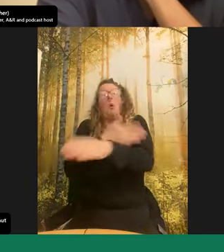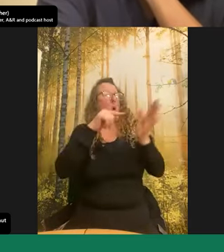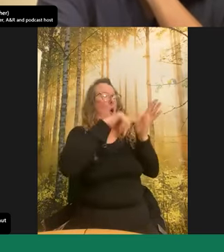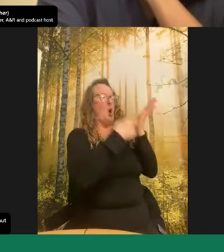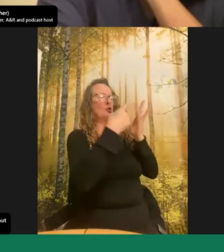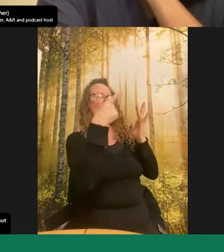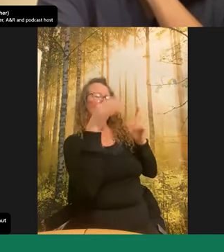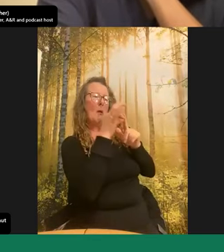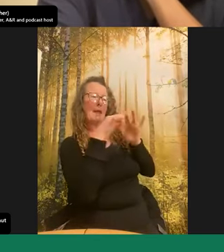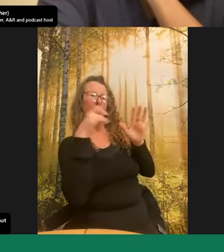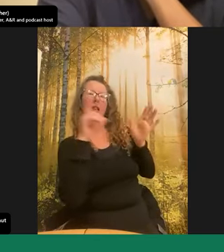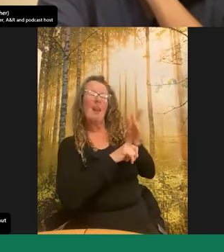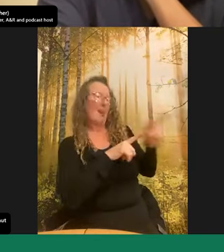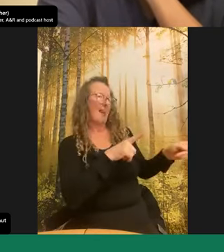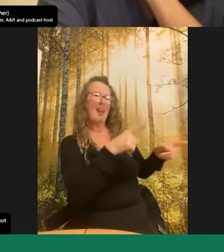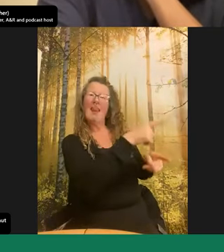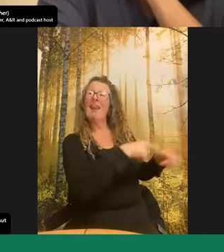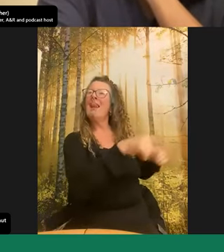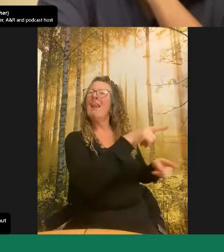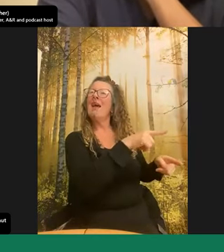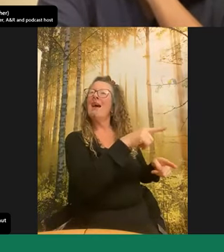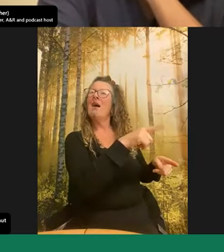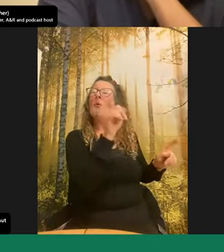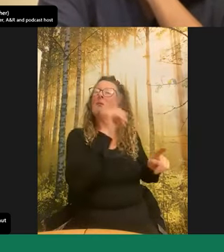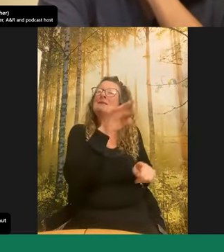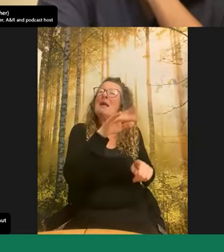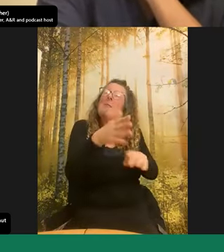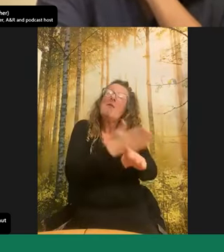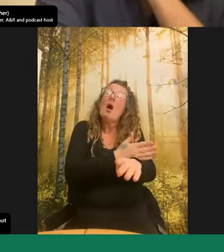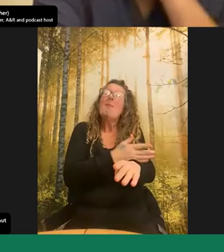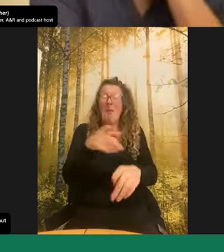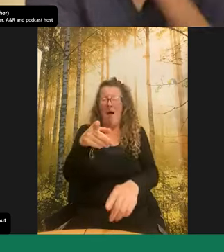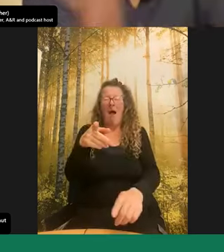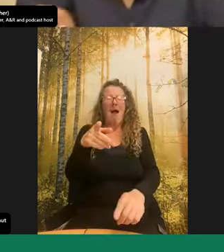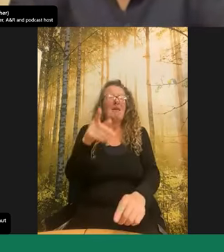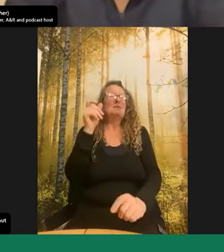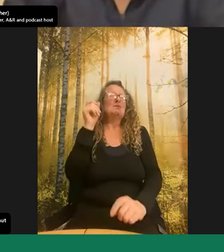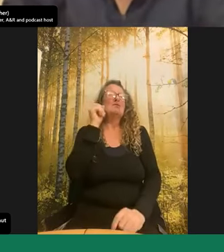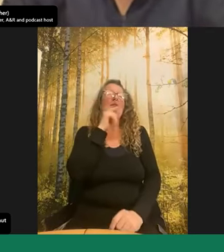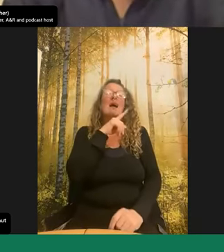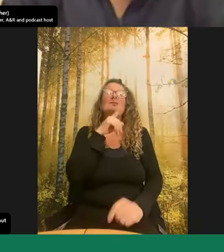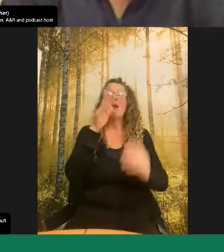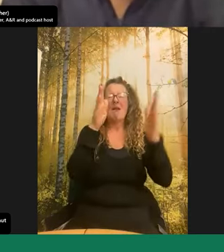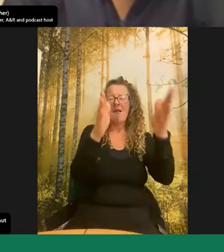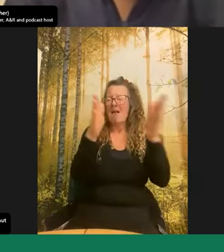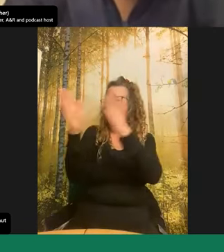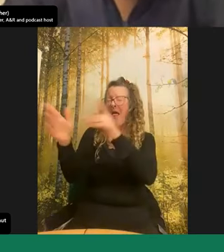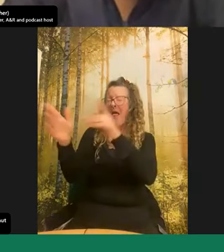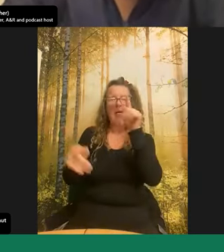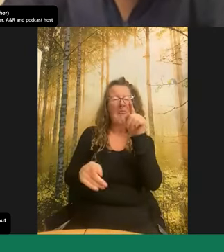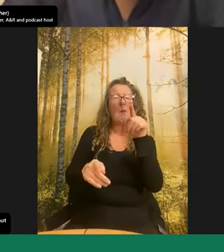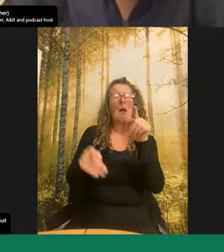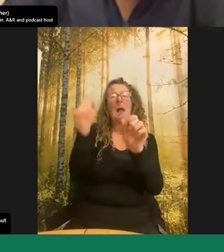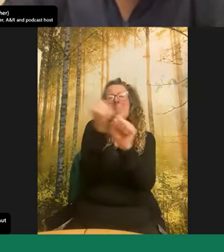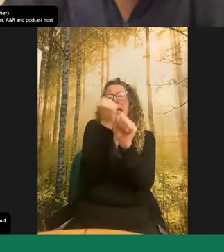but ironically, in a mahogany box. So those two boxes are sitting next to each other, and they kind of speak to each other, I feel.